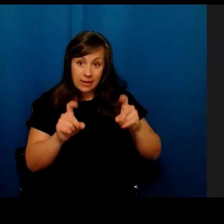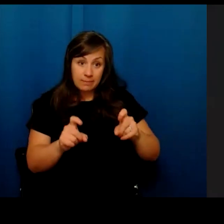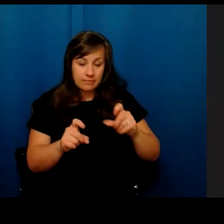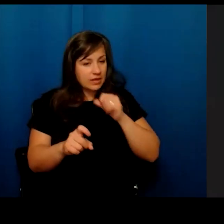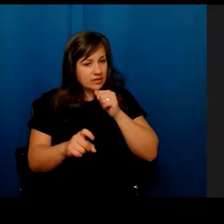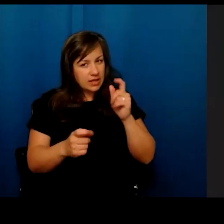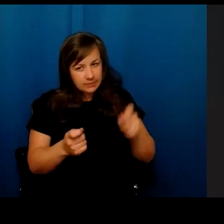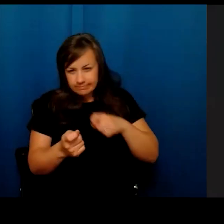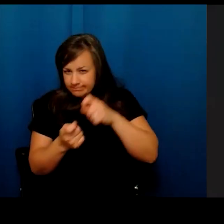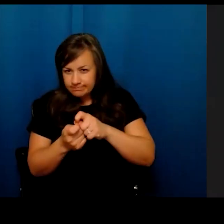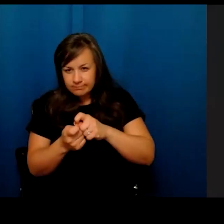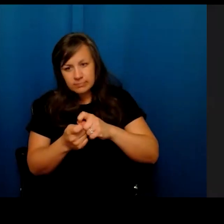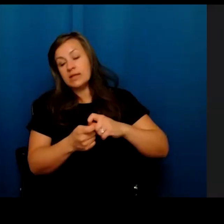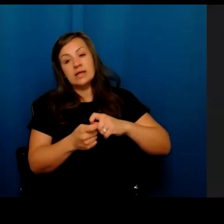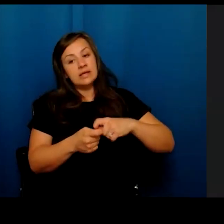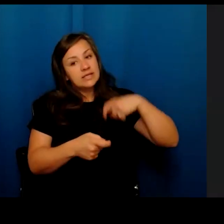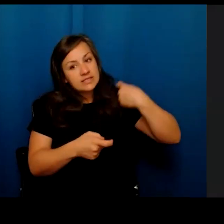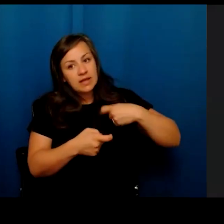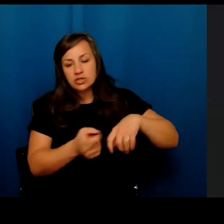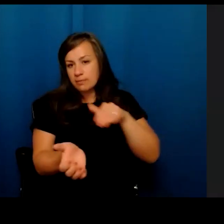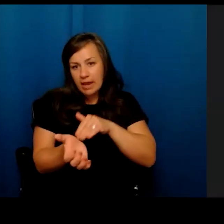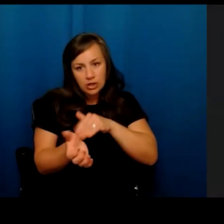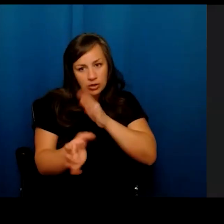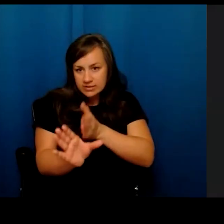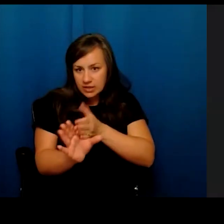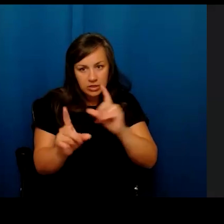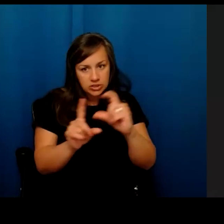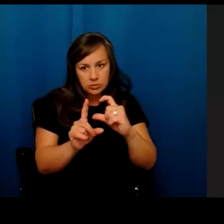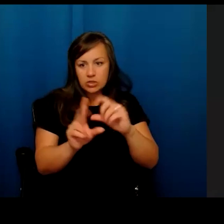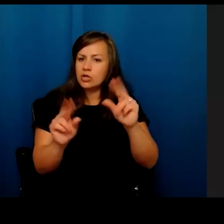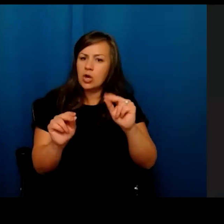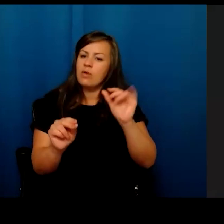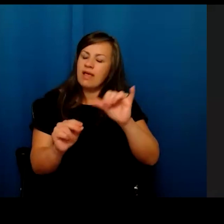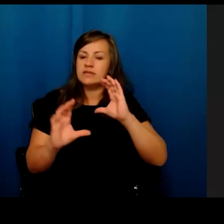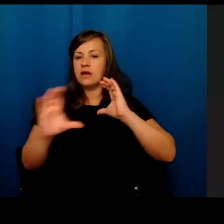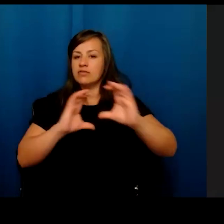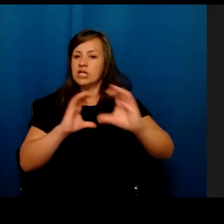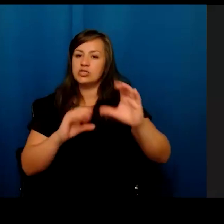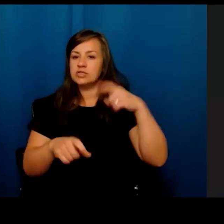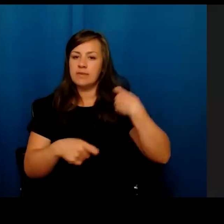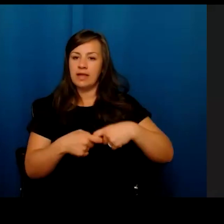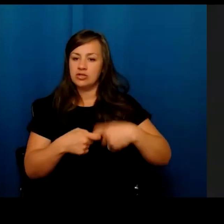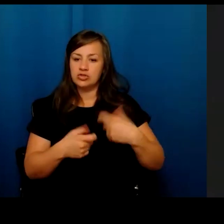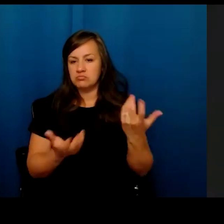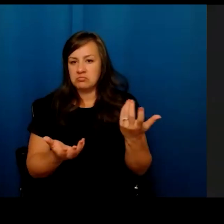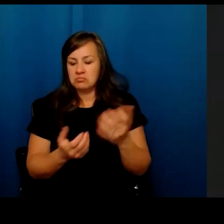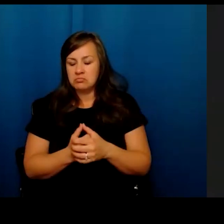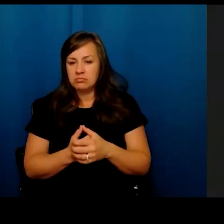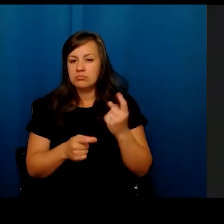not Spanish to be used by psychology majors. This is Spanish, so you would know how to just talk to somebody on the street type